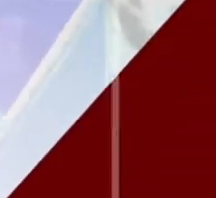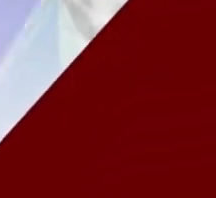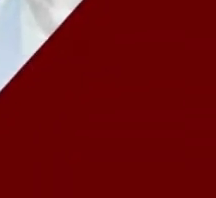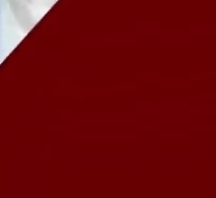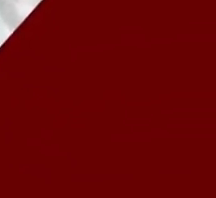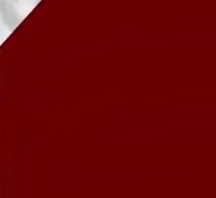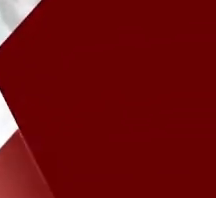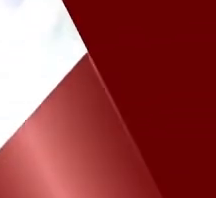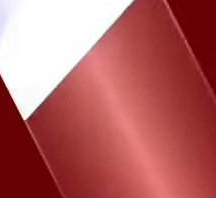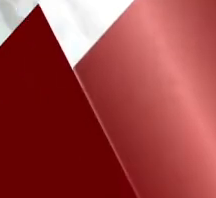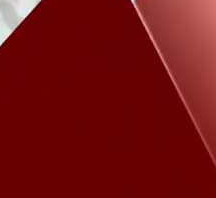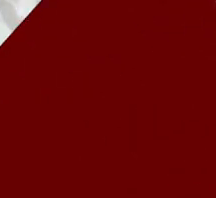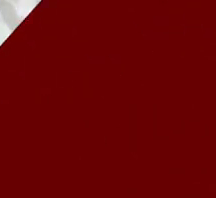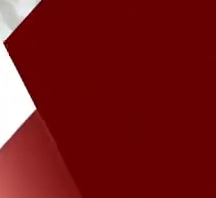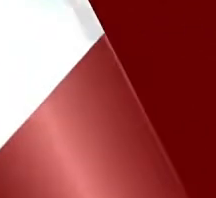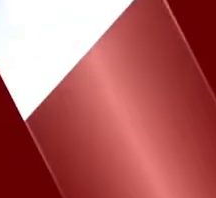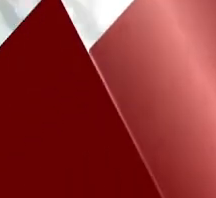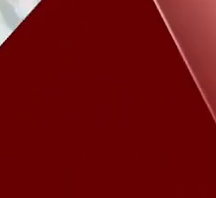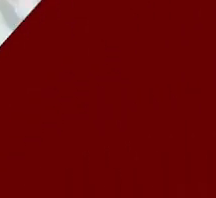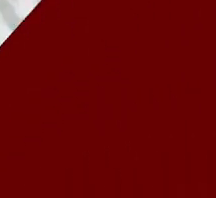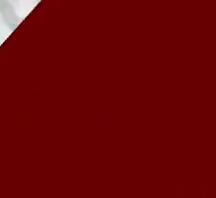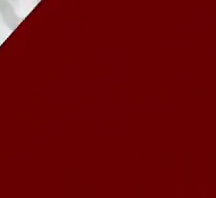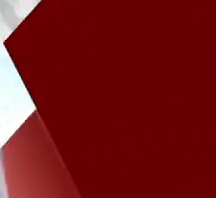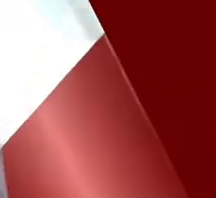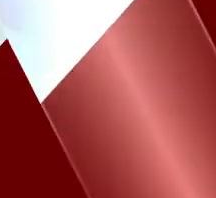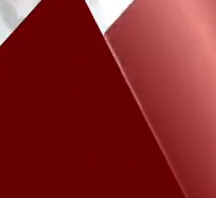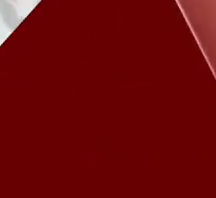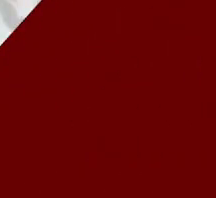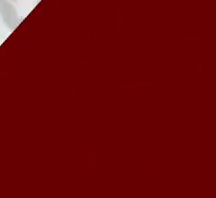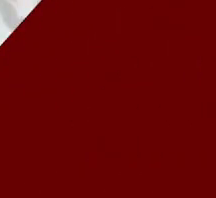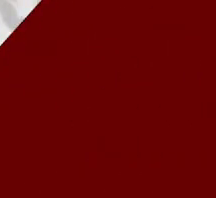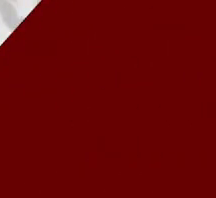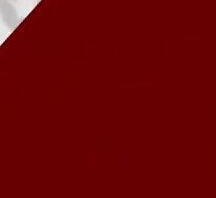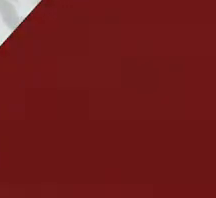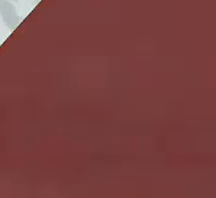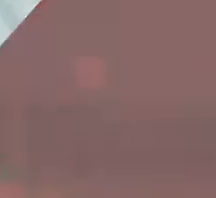are watching KUTV Primetime News with Omondi Otieno.